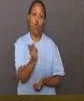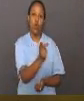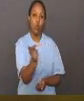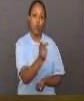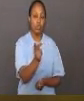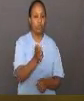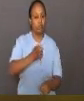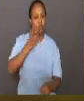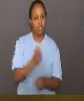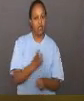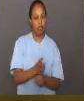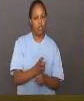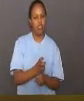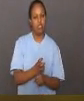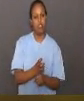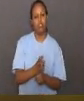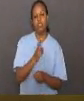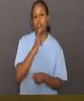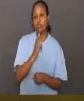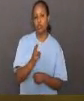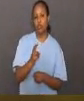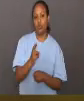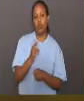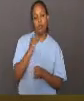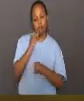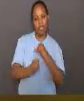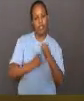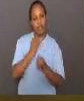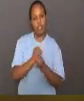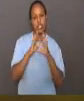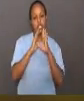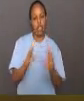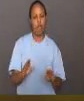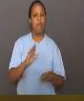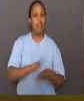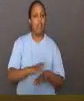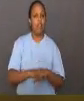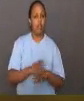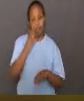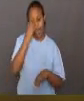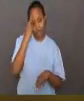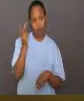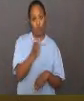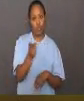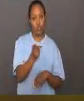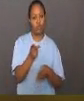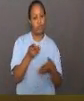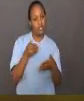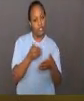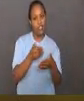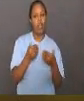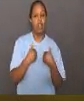a serious threat to international security because they are closely related